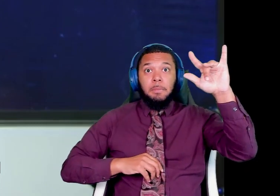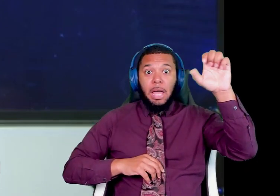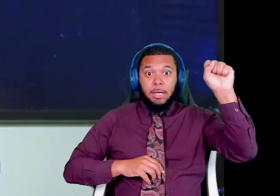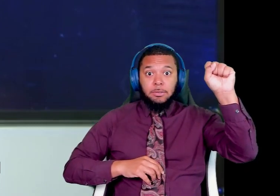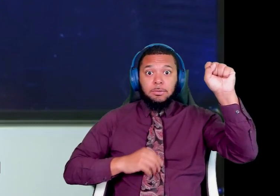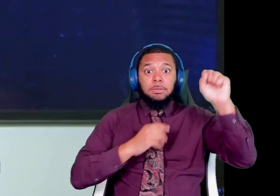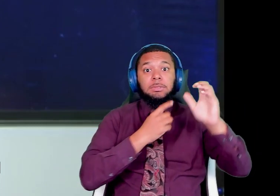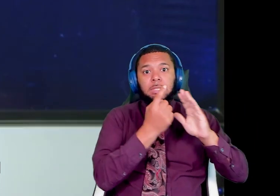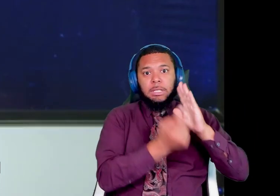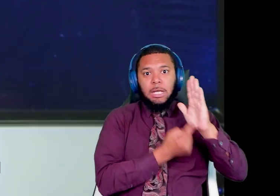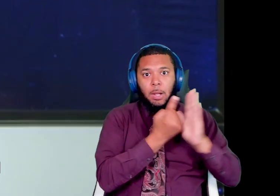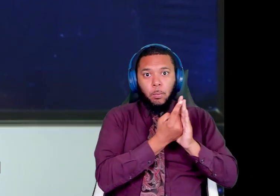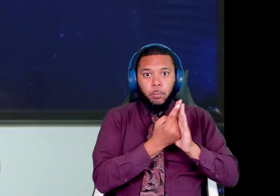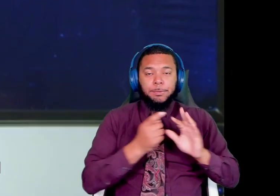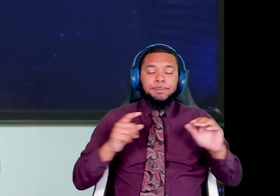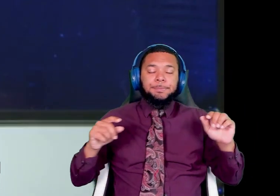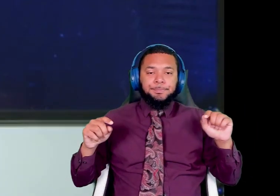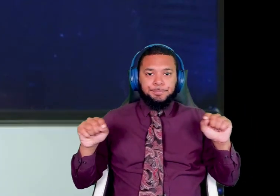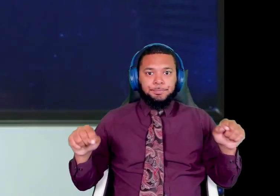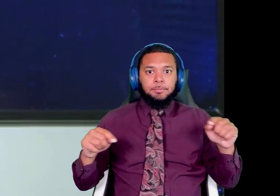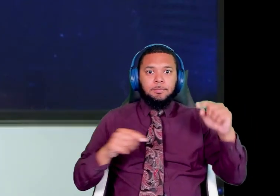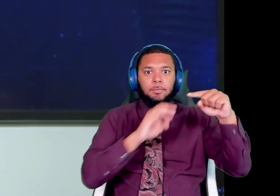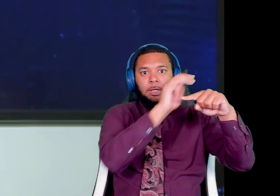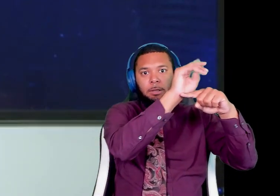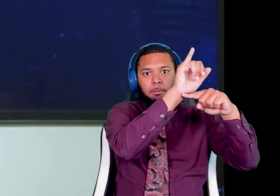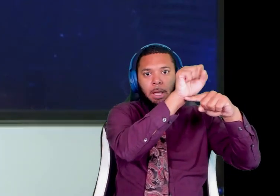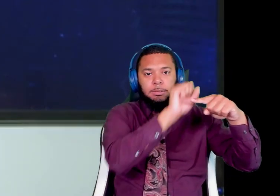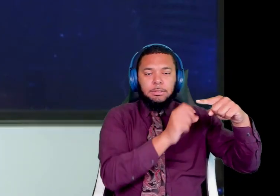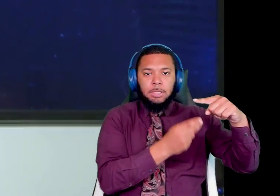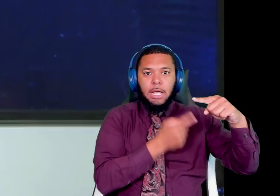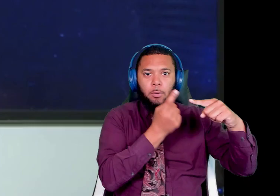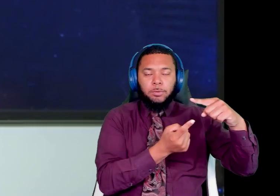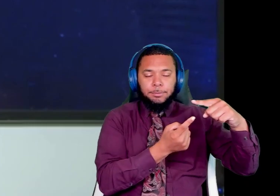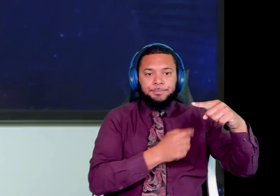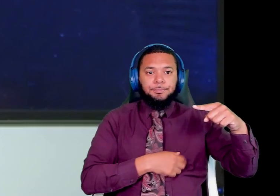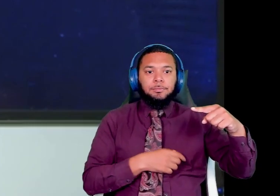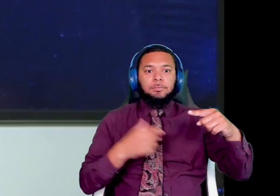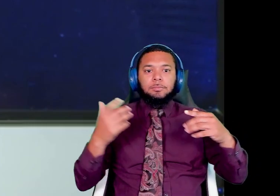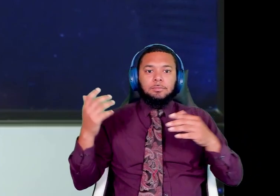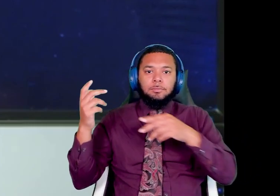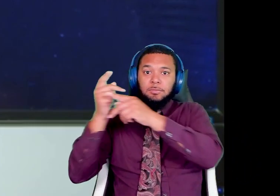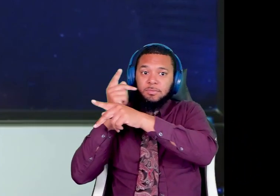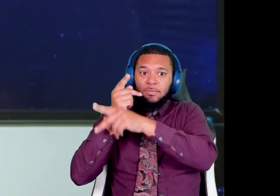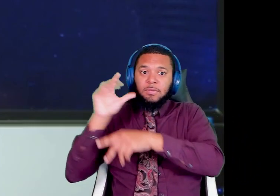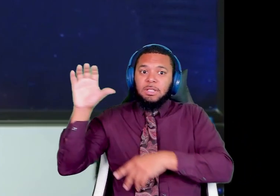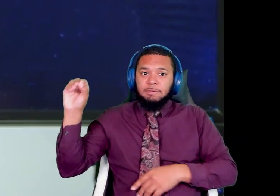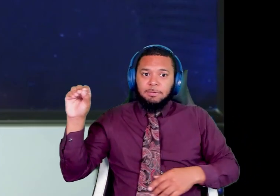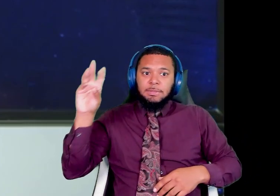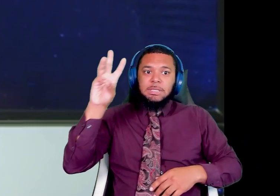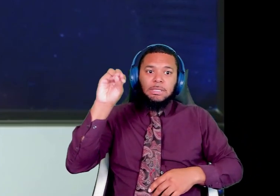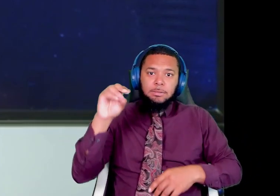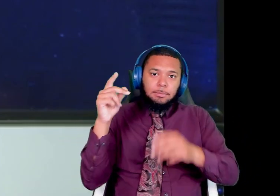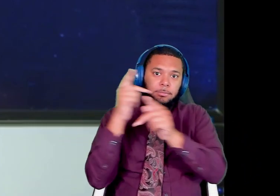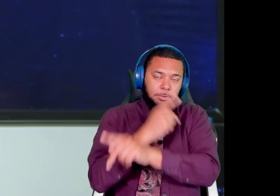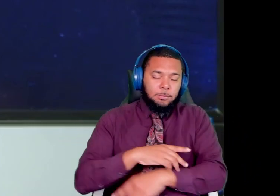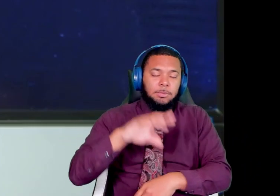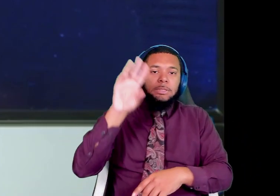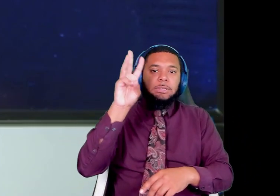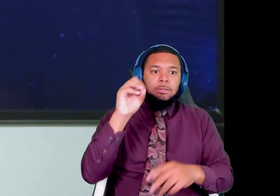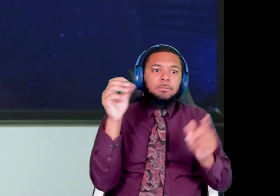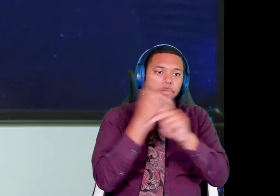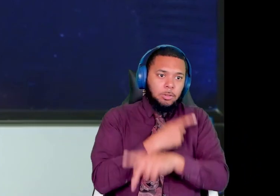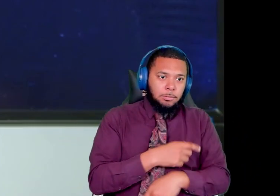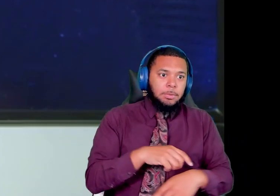actual problem is we're going to take our original number, which was 50 feet per second. We're going to multiply by 60. We're going to multiply